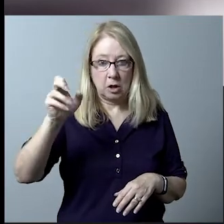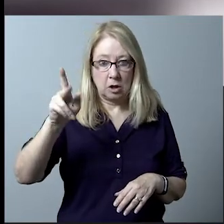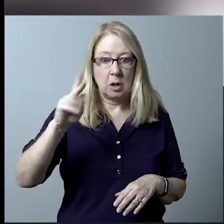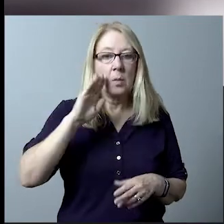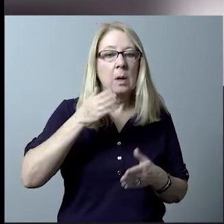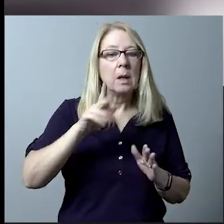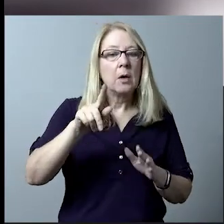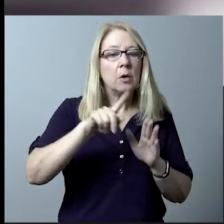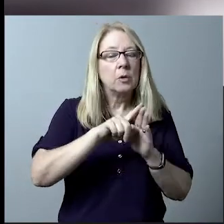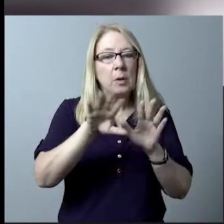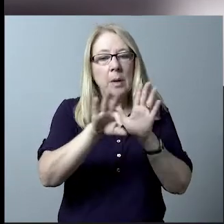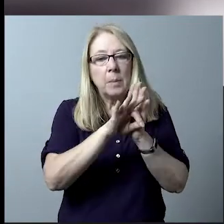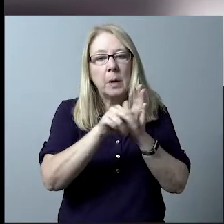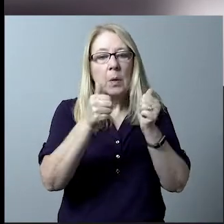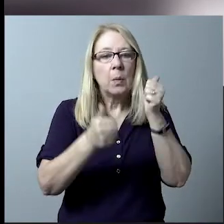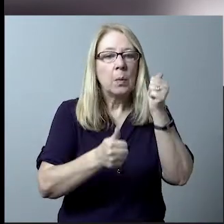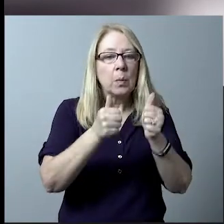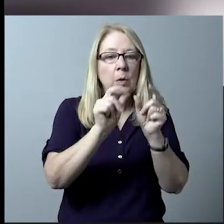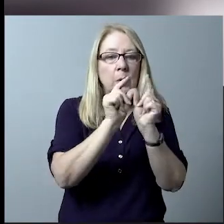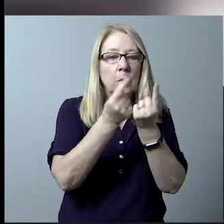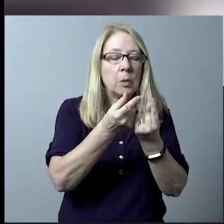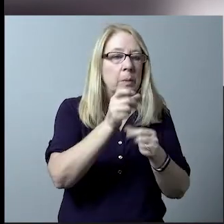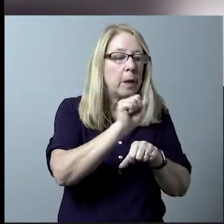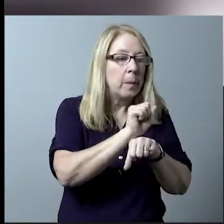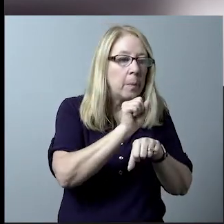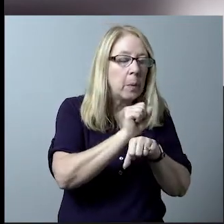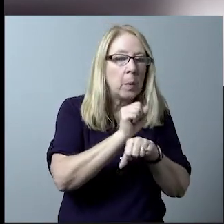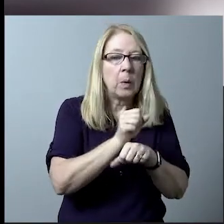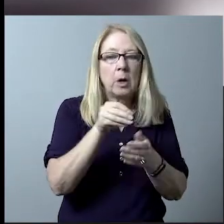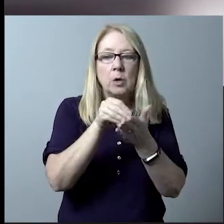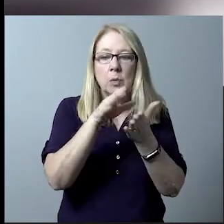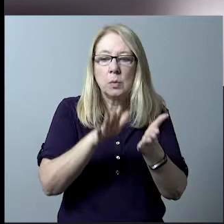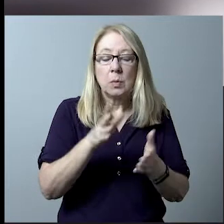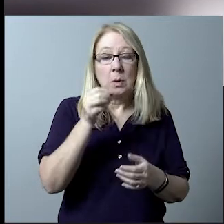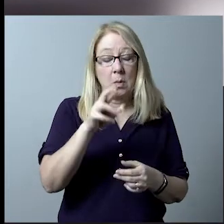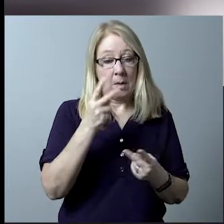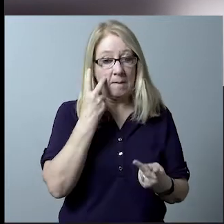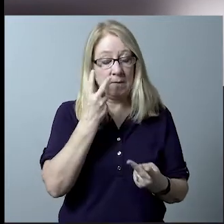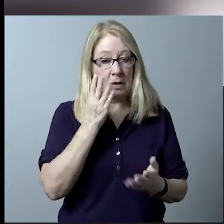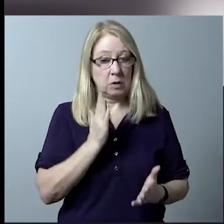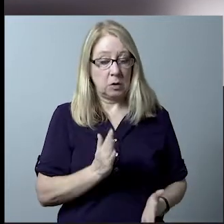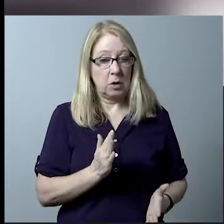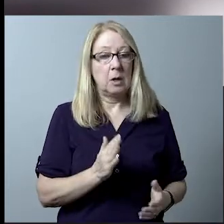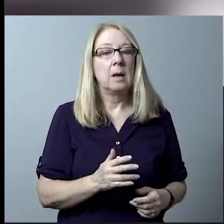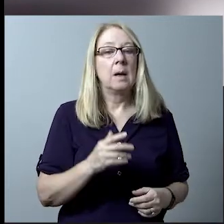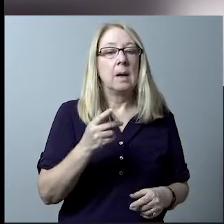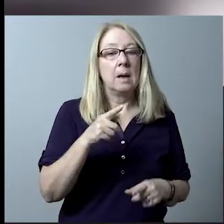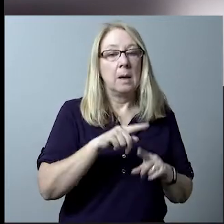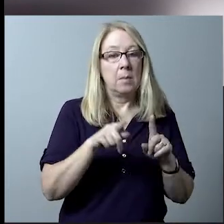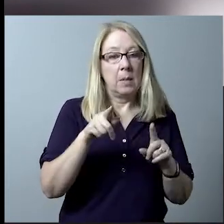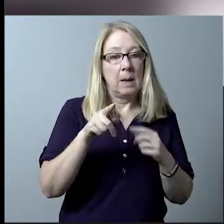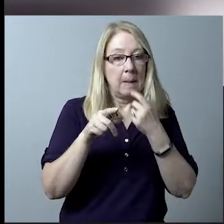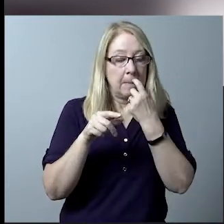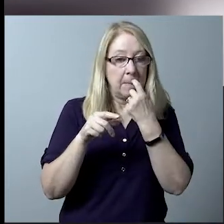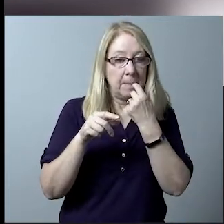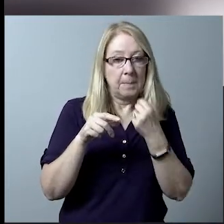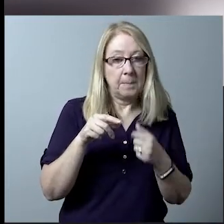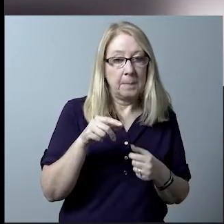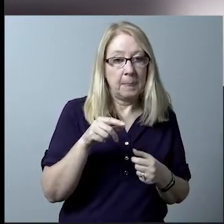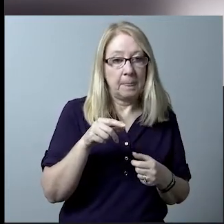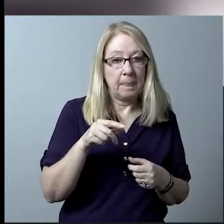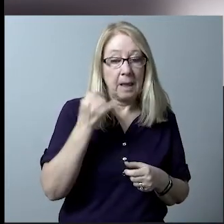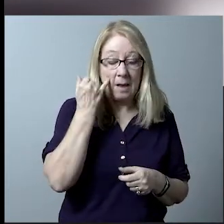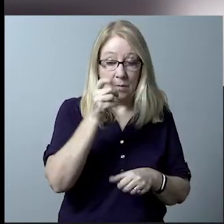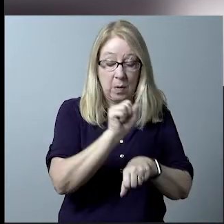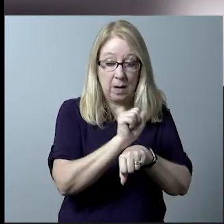uccs.me/healthcheck. The app allows you to choose which group you belong to, whether that is employees, students, or visitors. If you